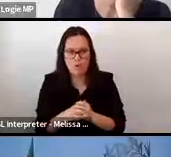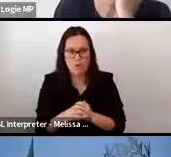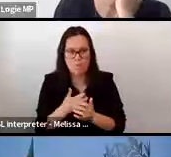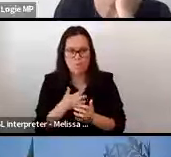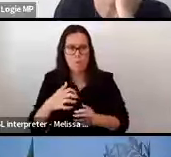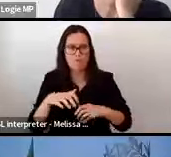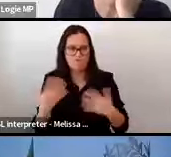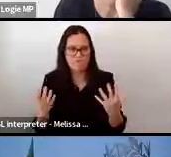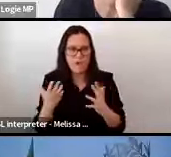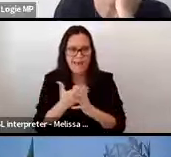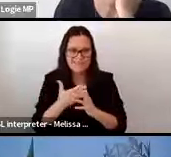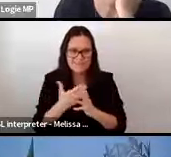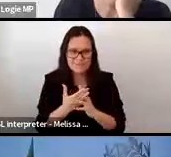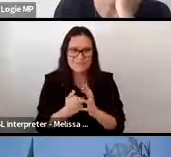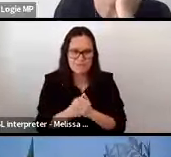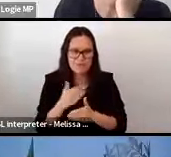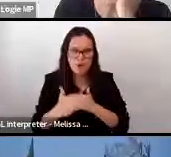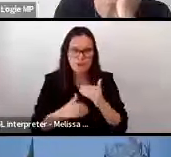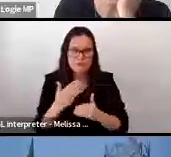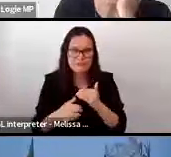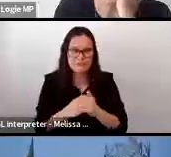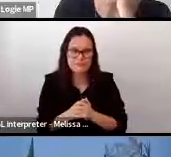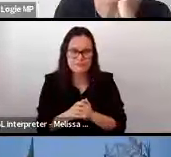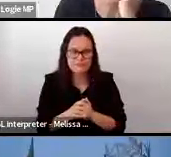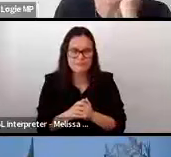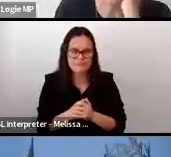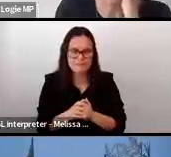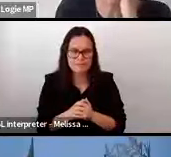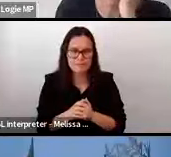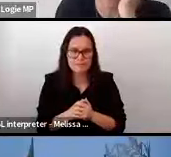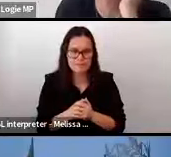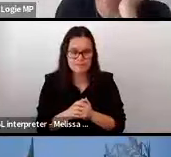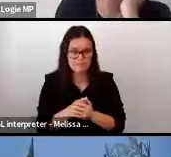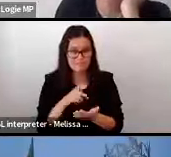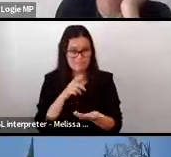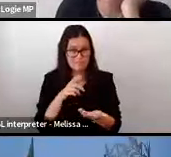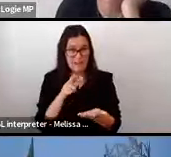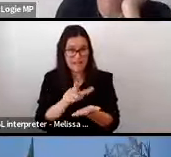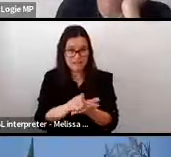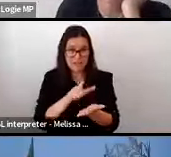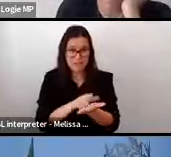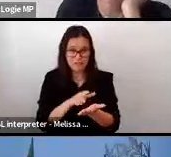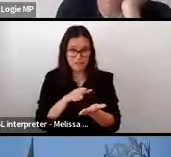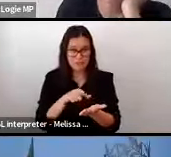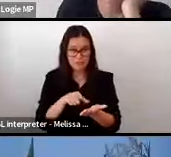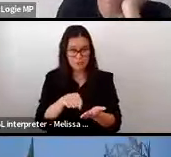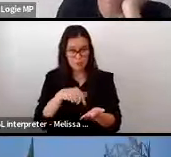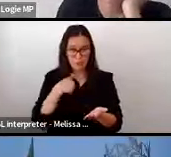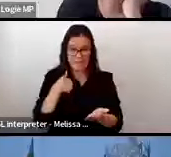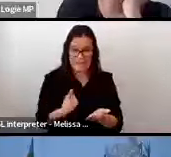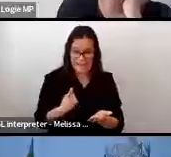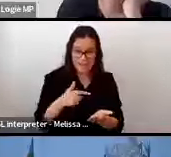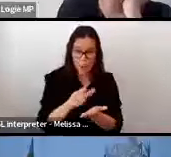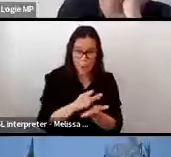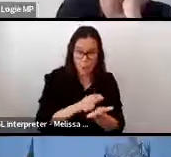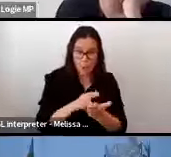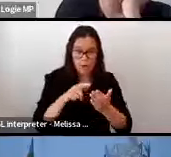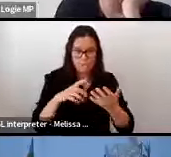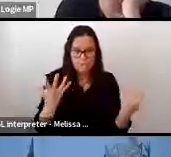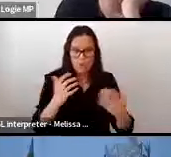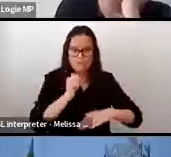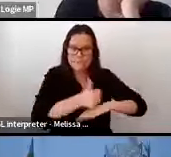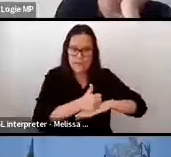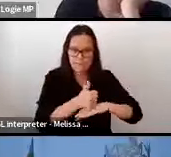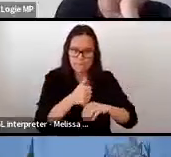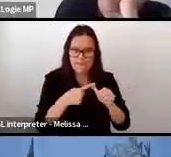I don't think you need legislation to create that advisory committee. In fact, historically, New Zealand was one of the first